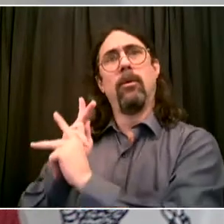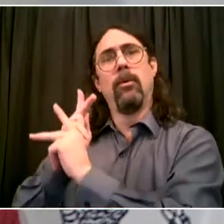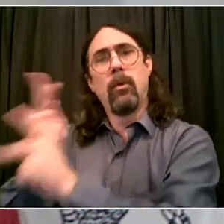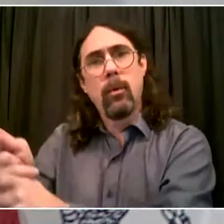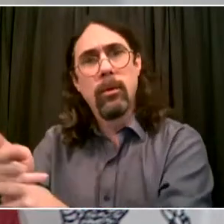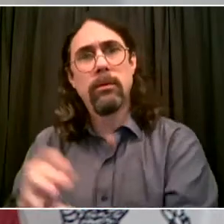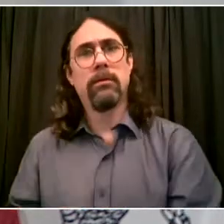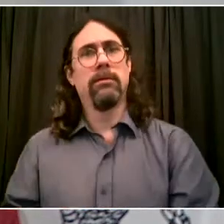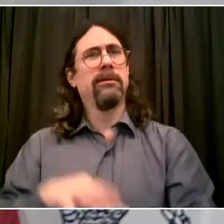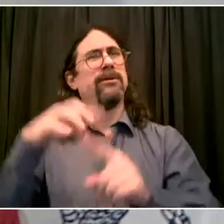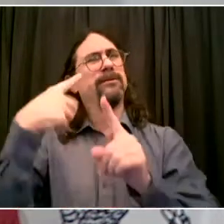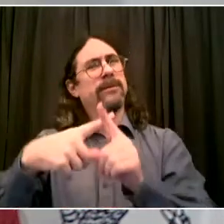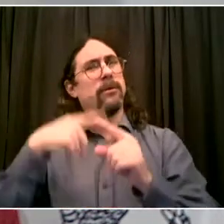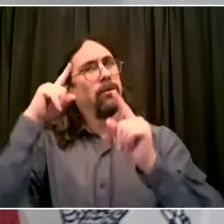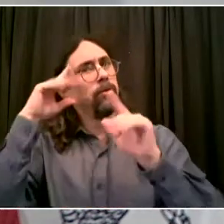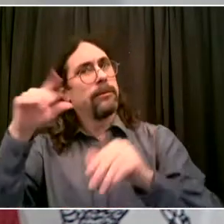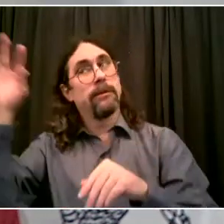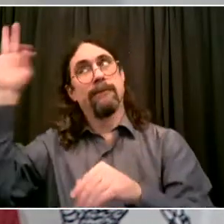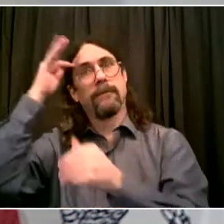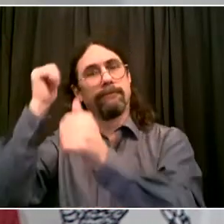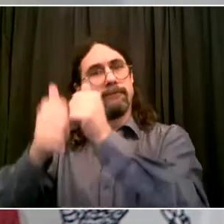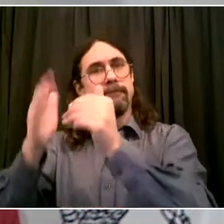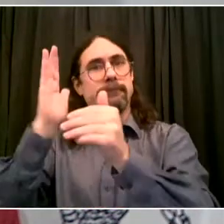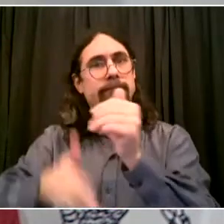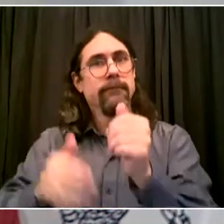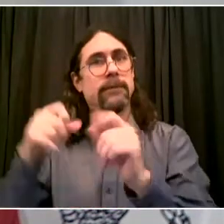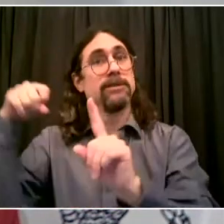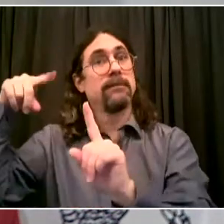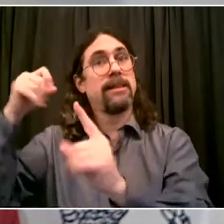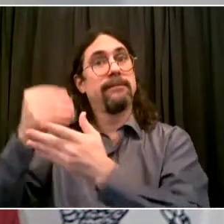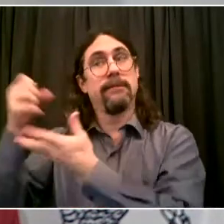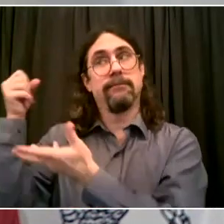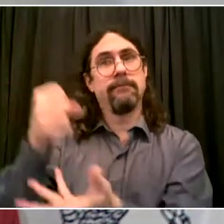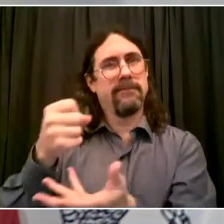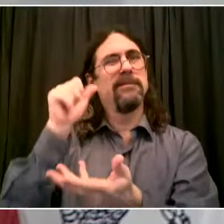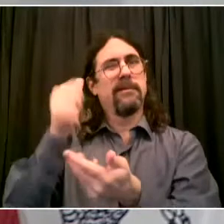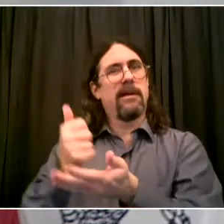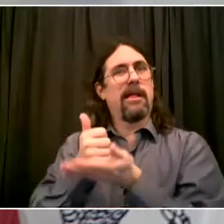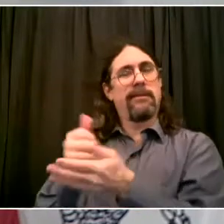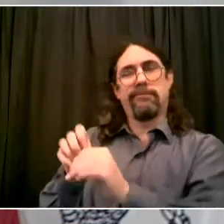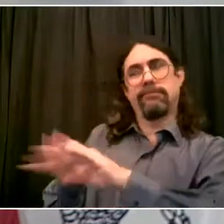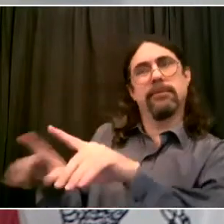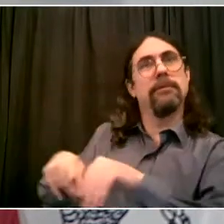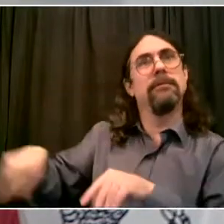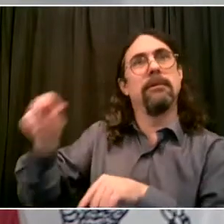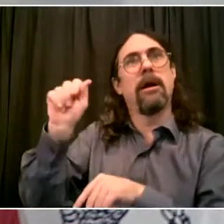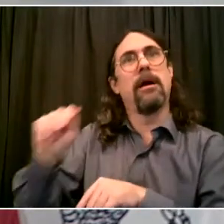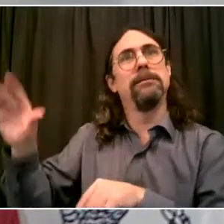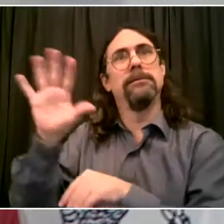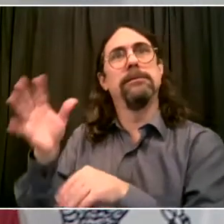an intensive effort in Asian communities to make sure the small businesses that did suffer get additional